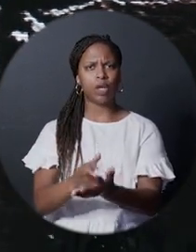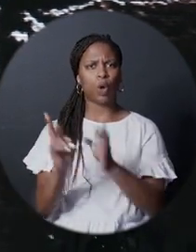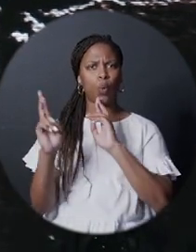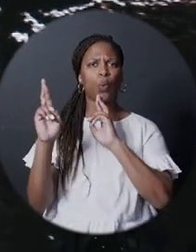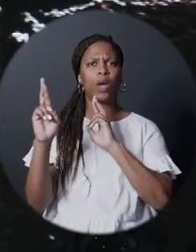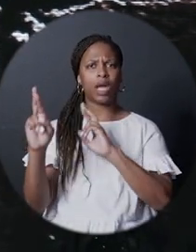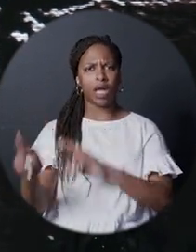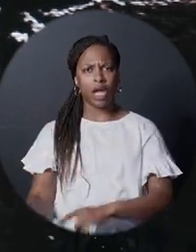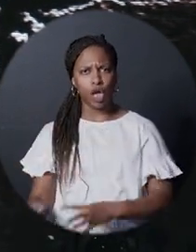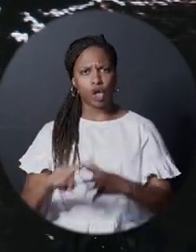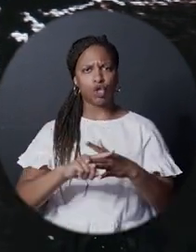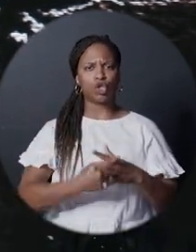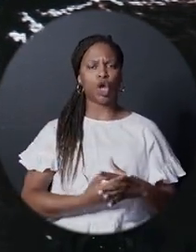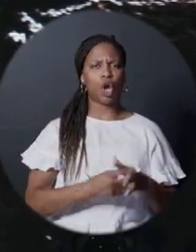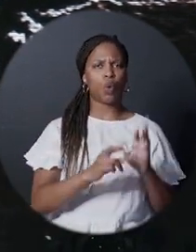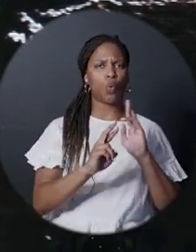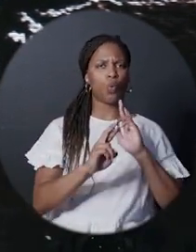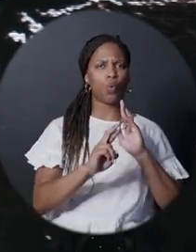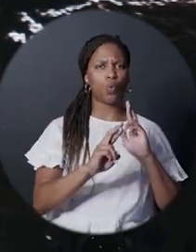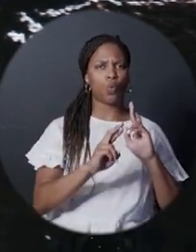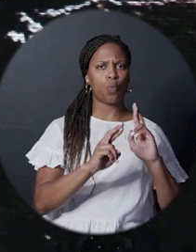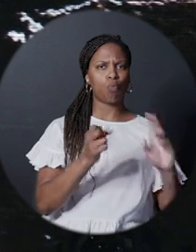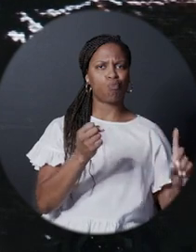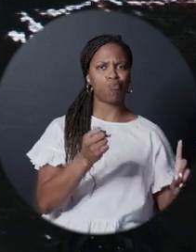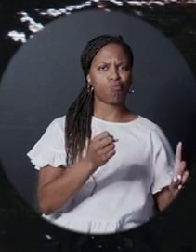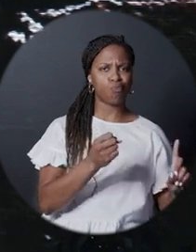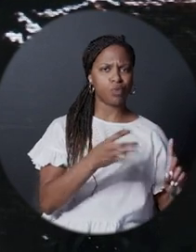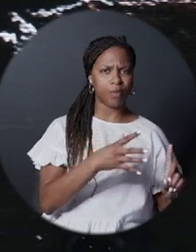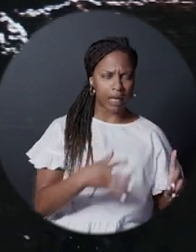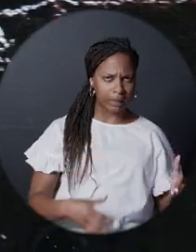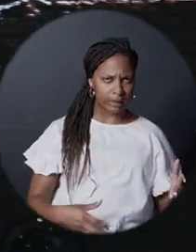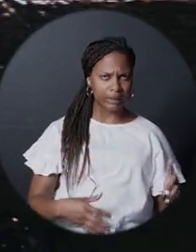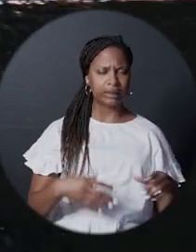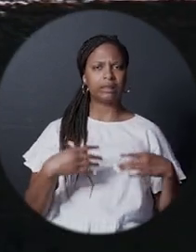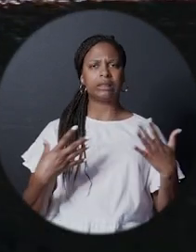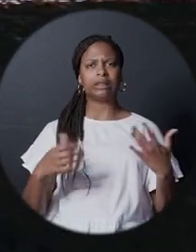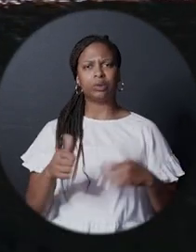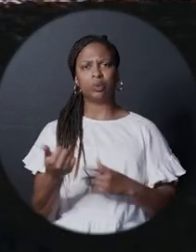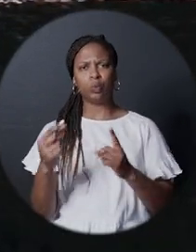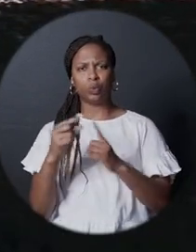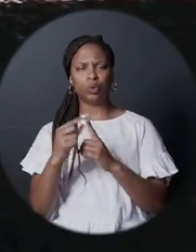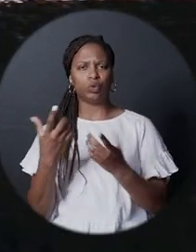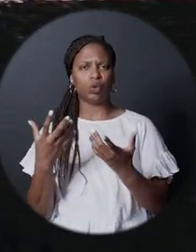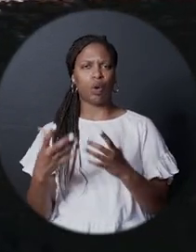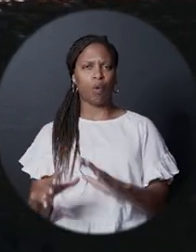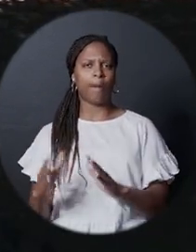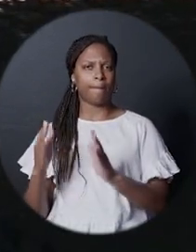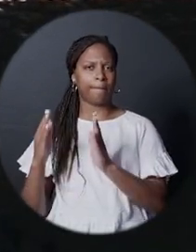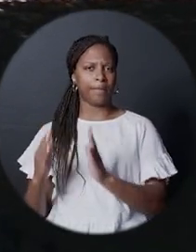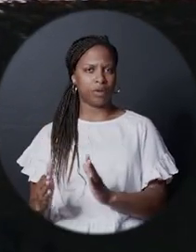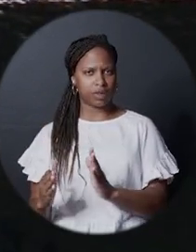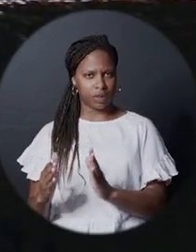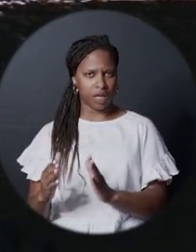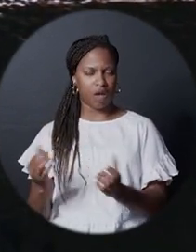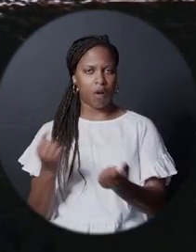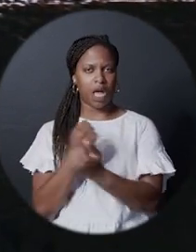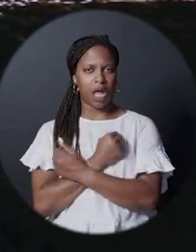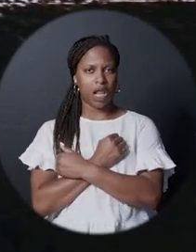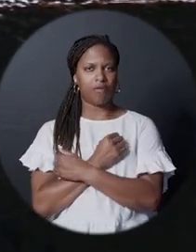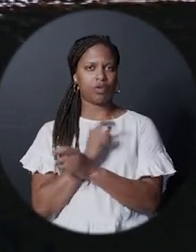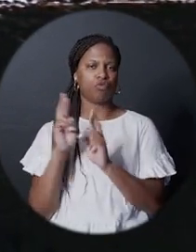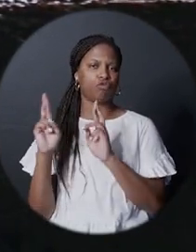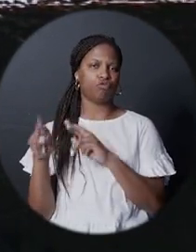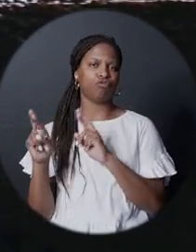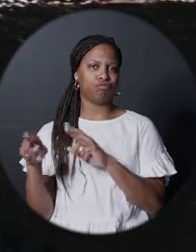stop reacting and start responding. In other words, you don't want to be a